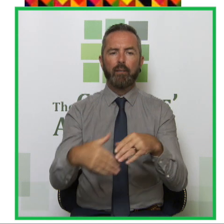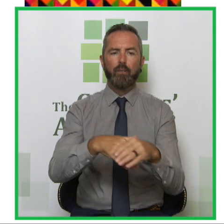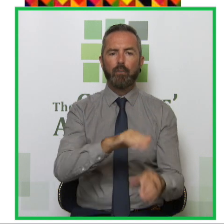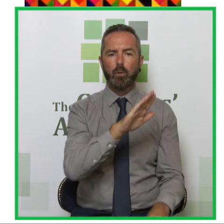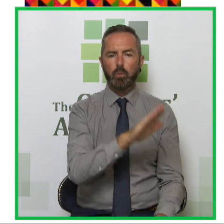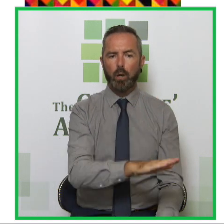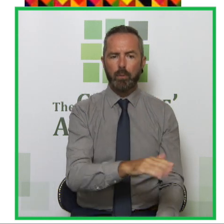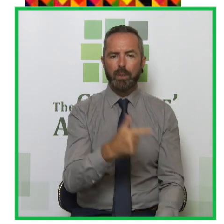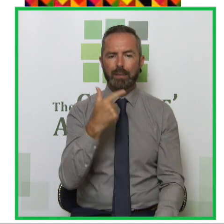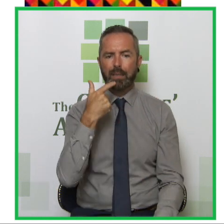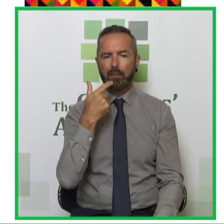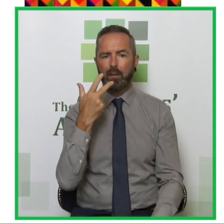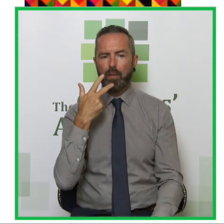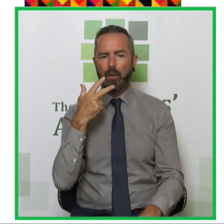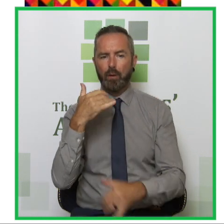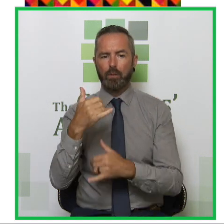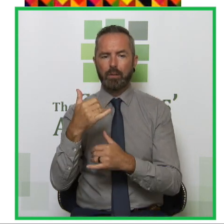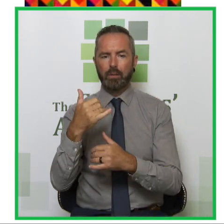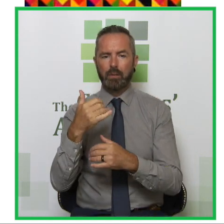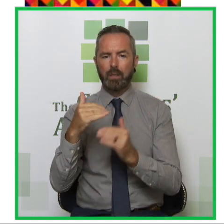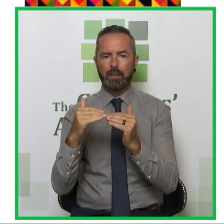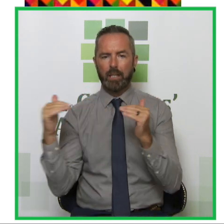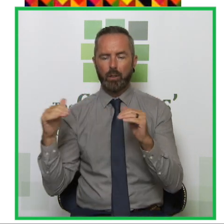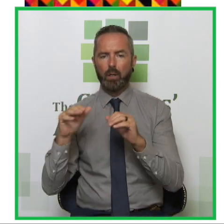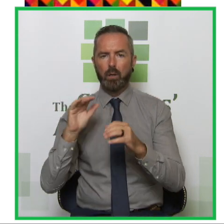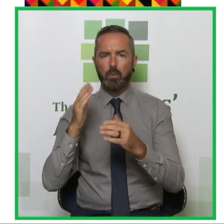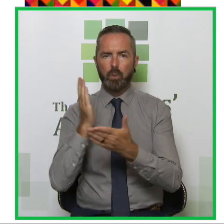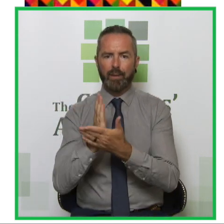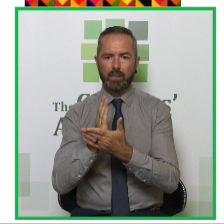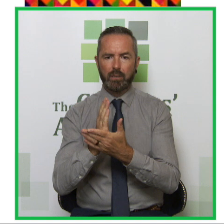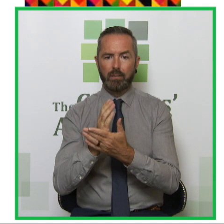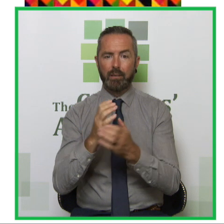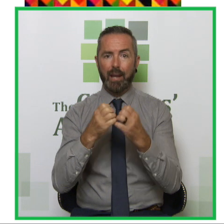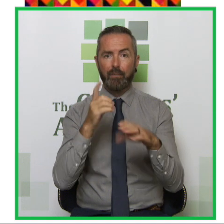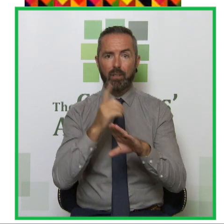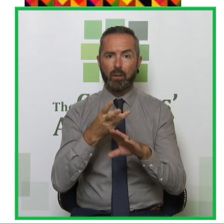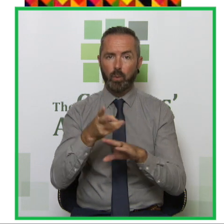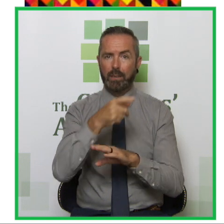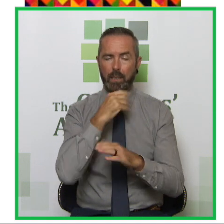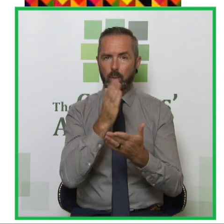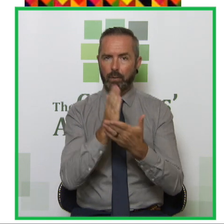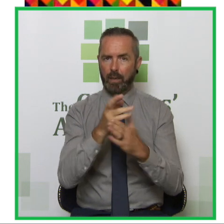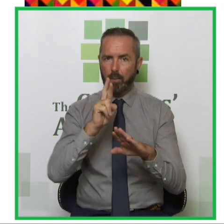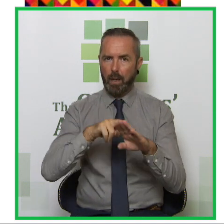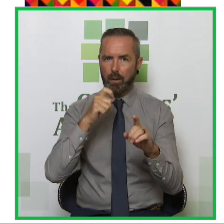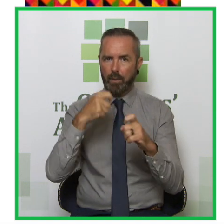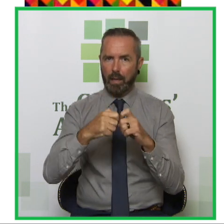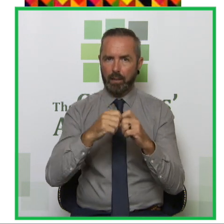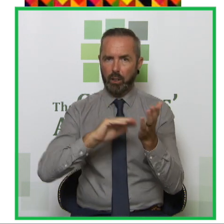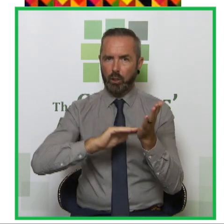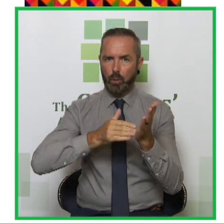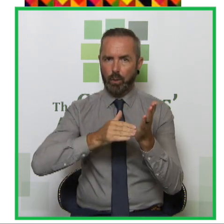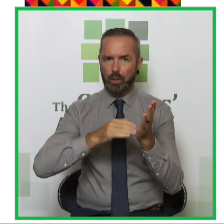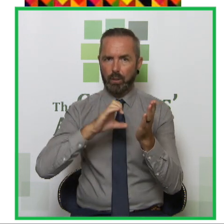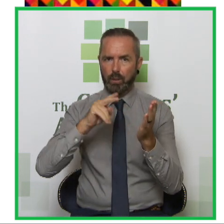and tertiary prevention. Every public health doctor will tell you prevention is better than cure. And I agree with that,